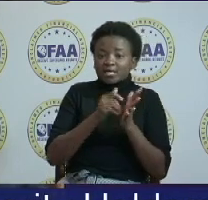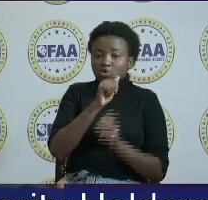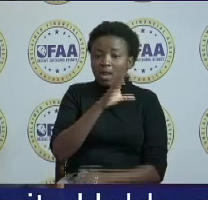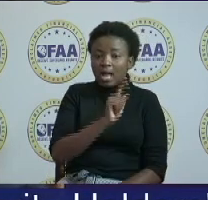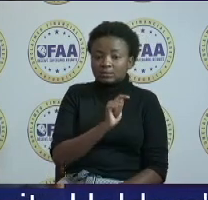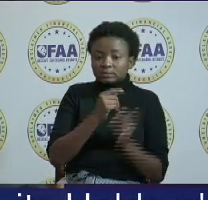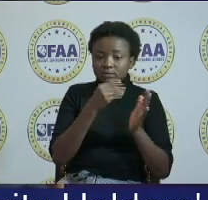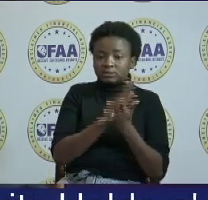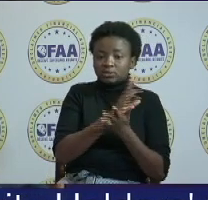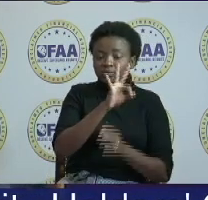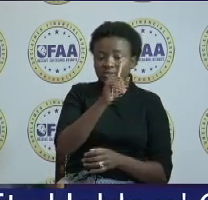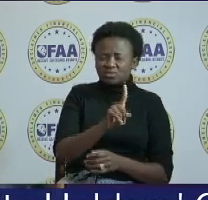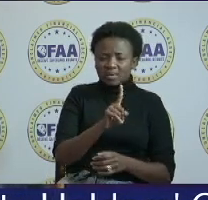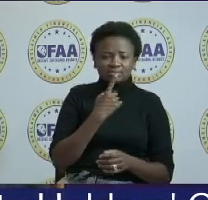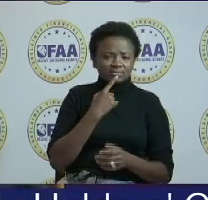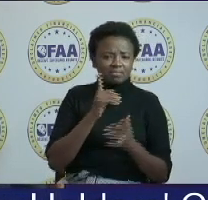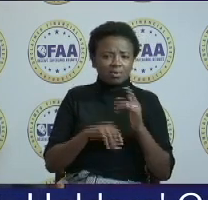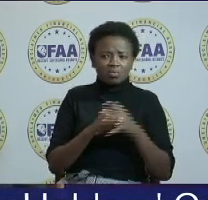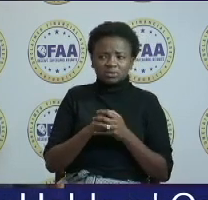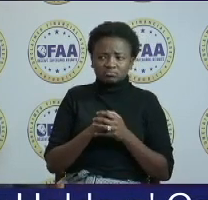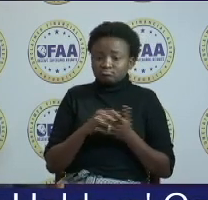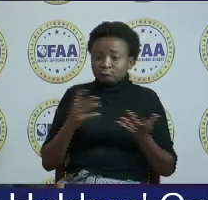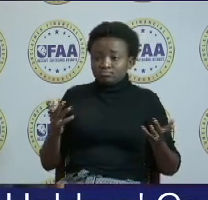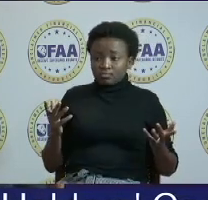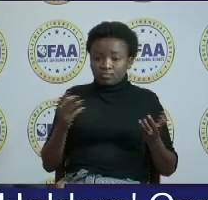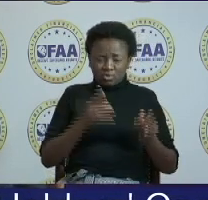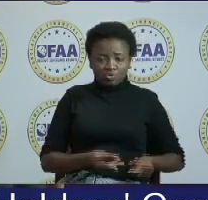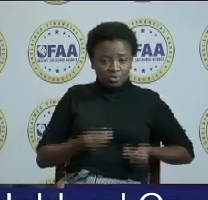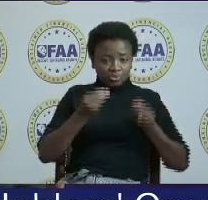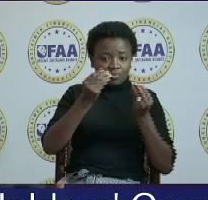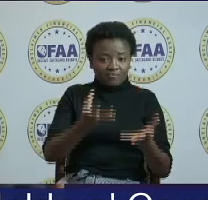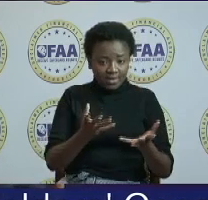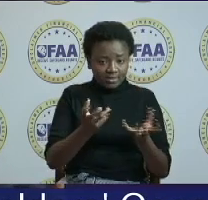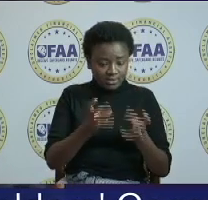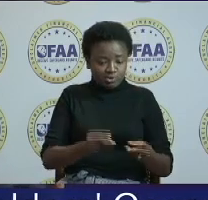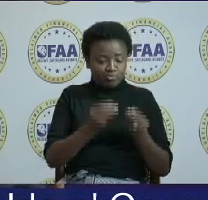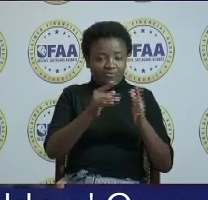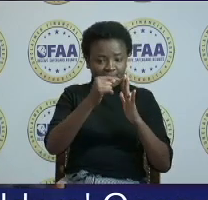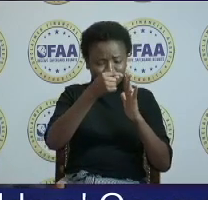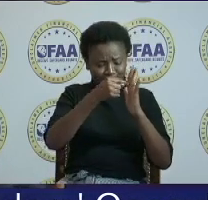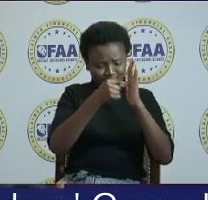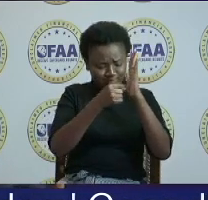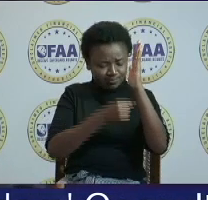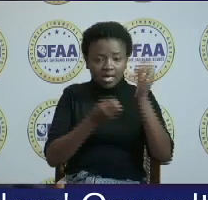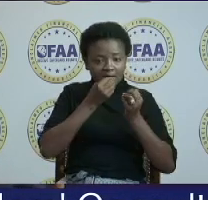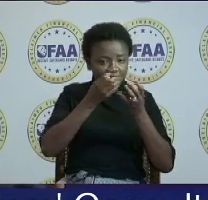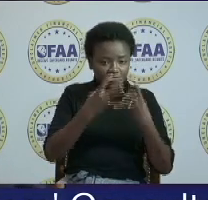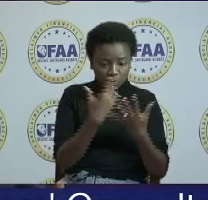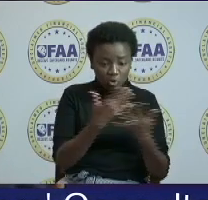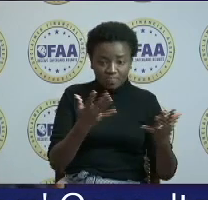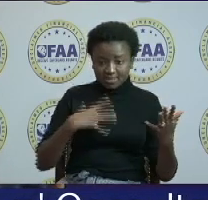31, talks of retrospectivity, where you are supposed to provide details and information on unclaimed